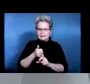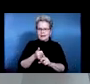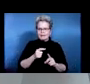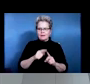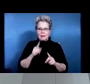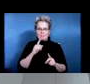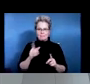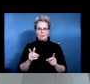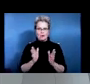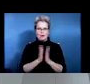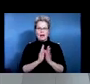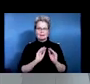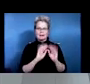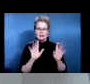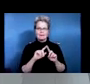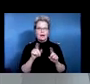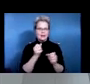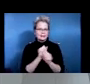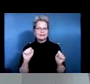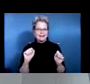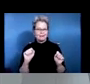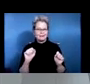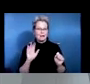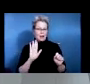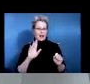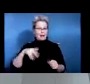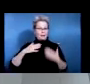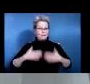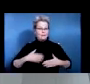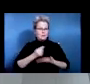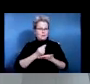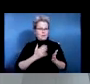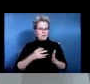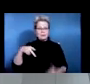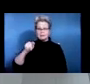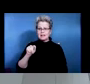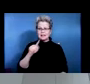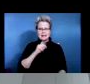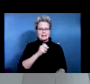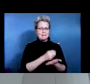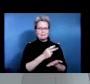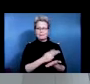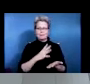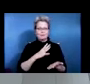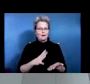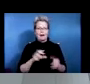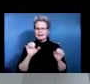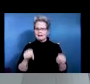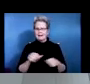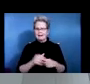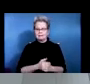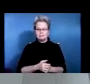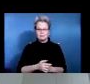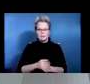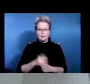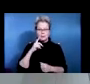safe for him and the pt gave her her blessing and said yes that's absolutely appropriate but for work over